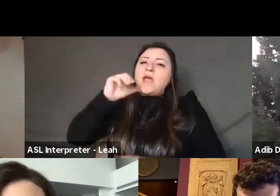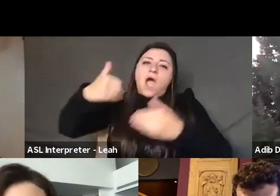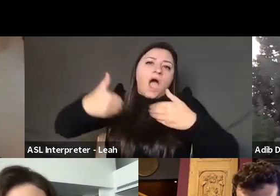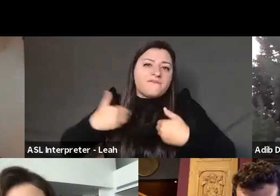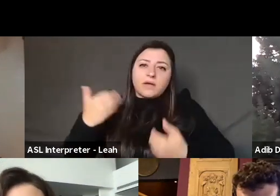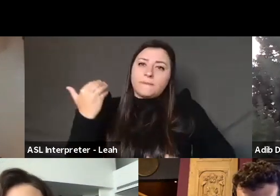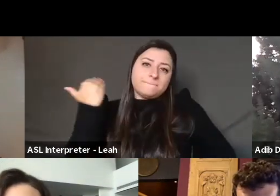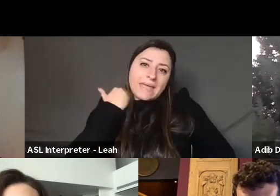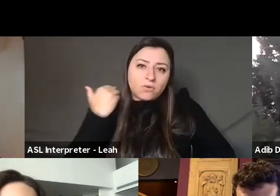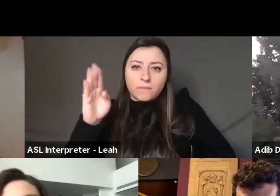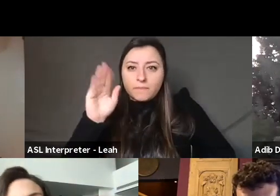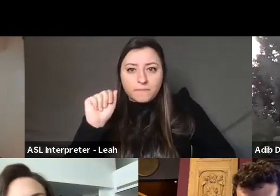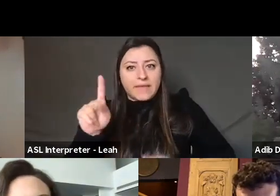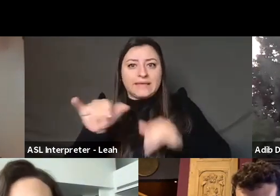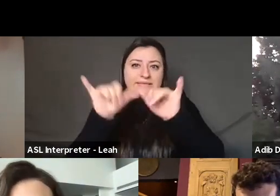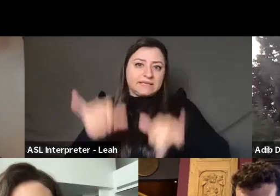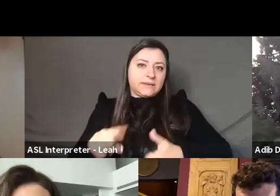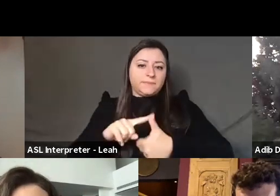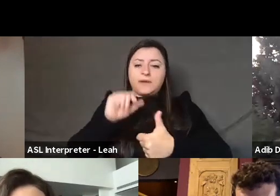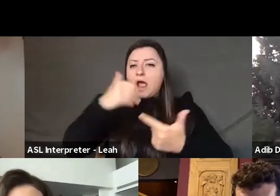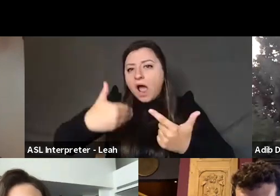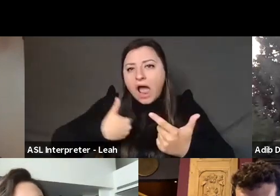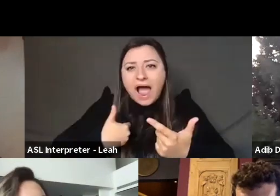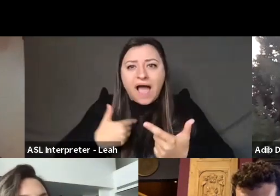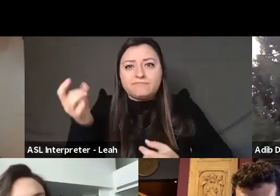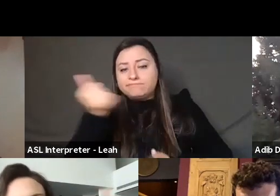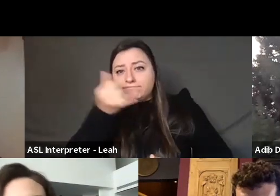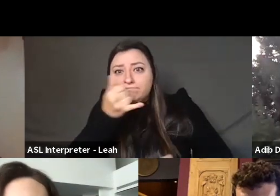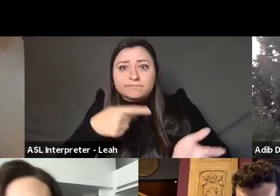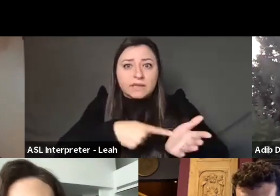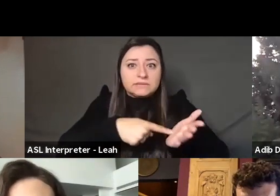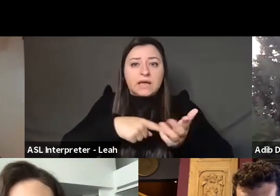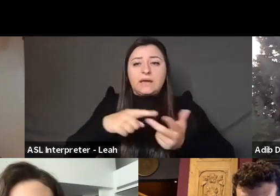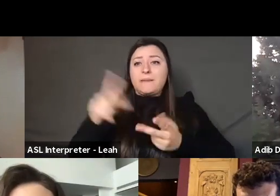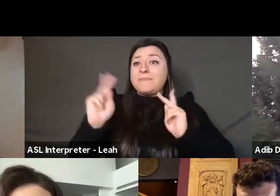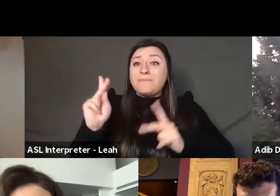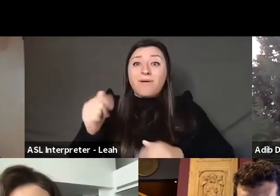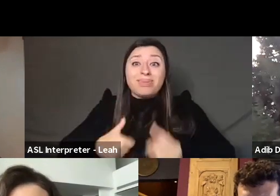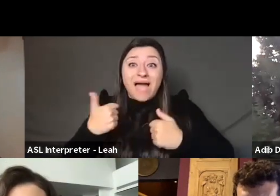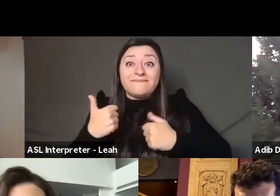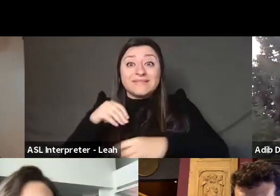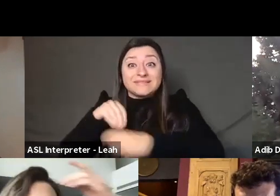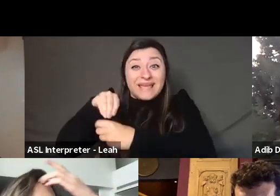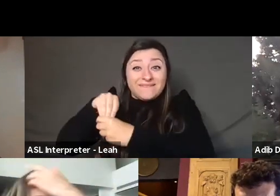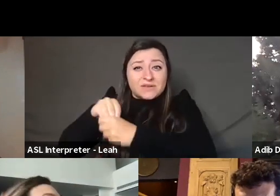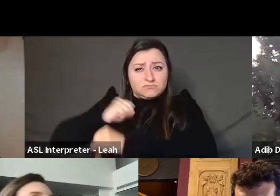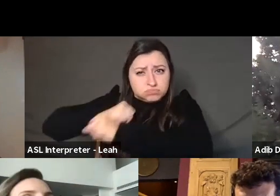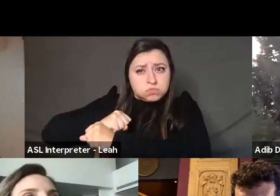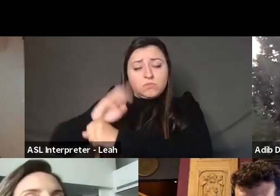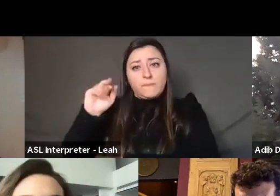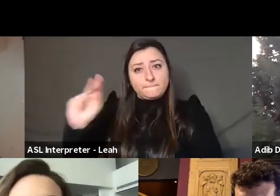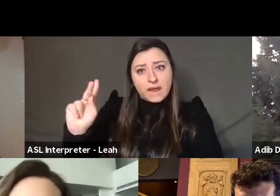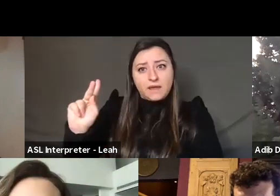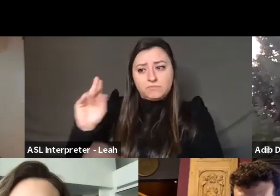bankrupt banking system. We did not have such a crippling debt. People's life savings were protected in the banks by a